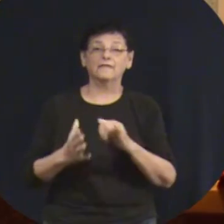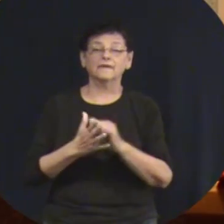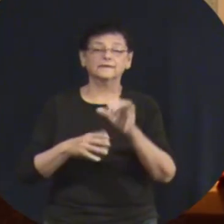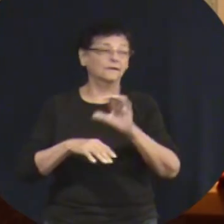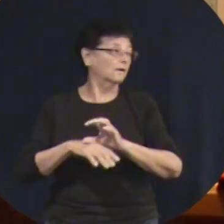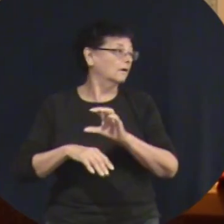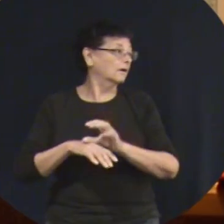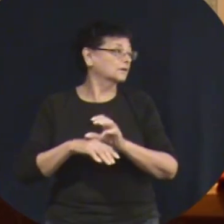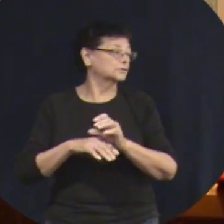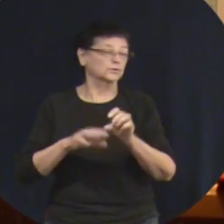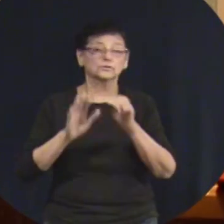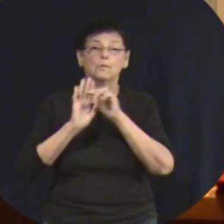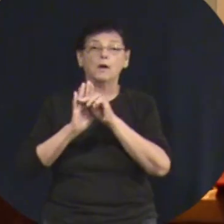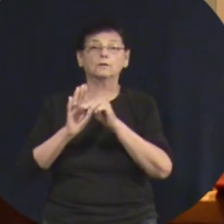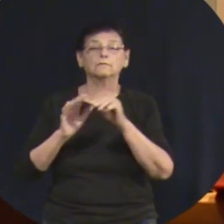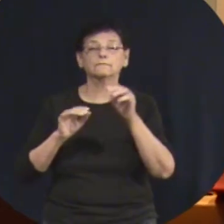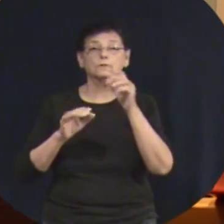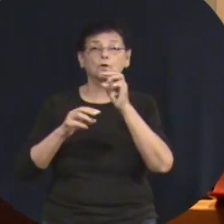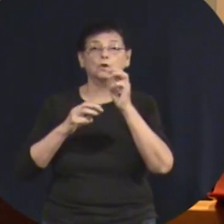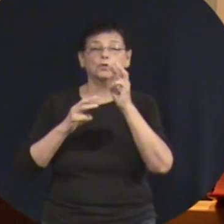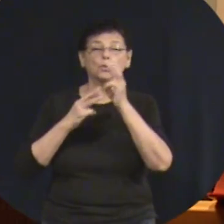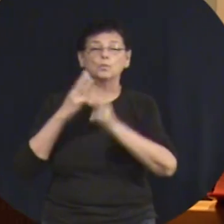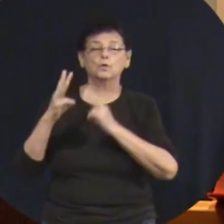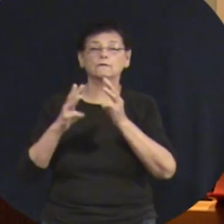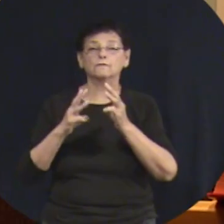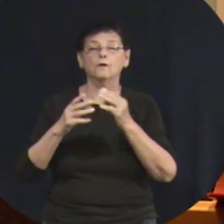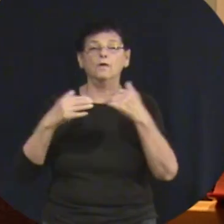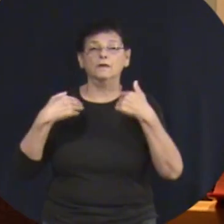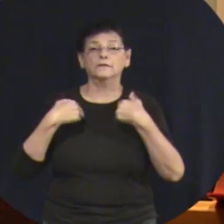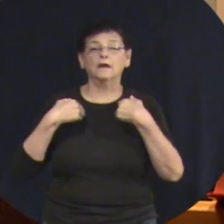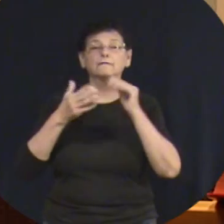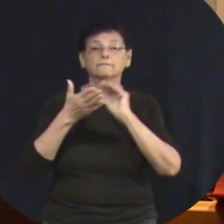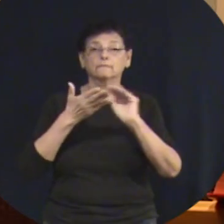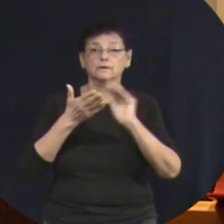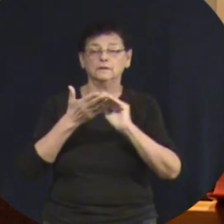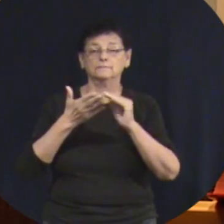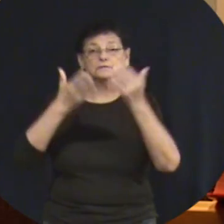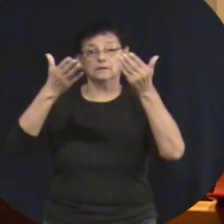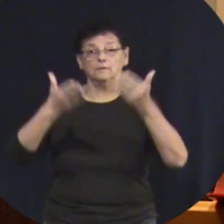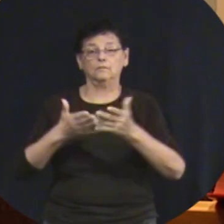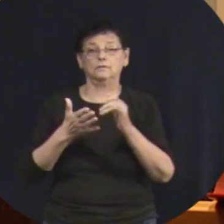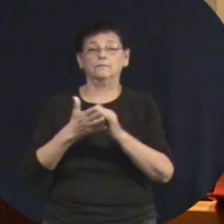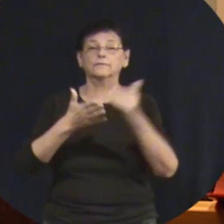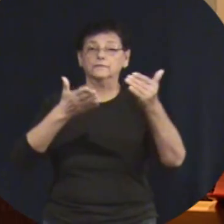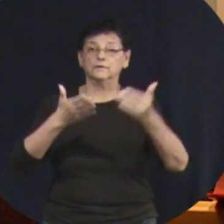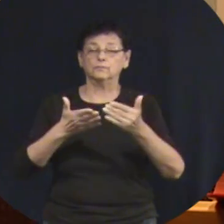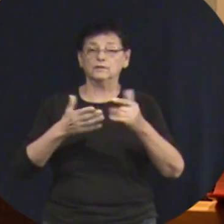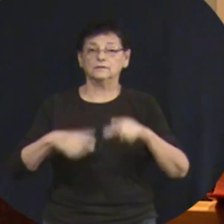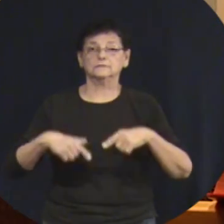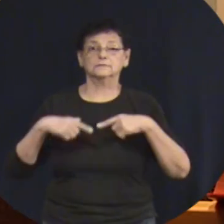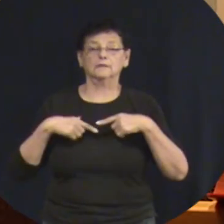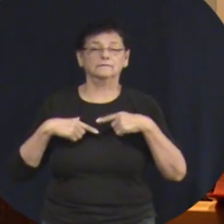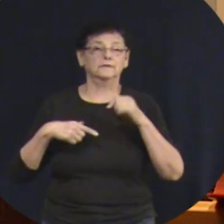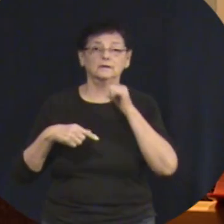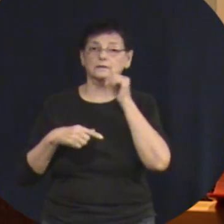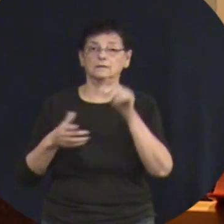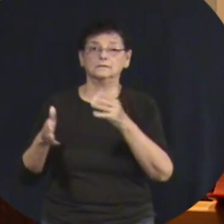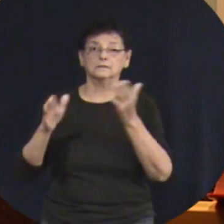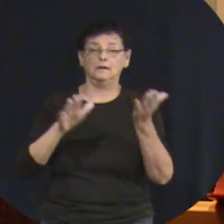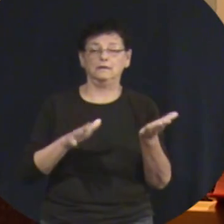That our church model for the world the forbearance, forgiveness, and welcome that brings life,